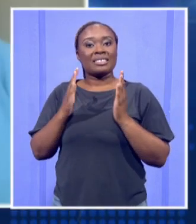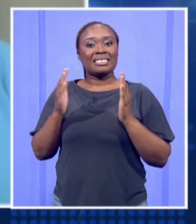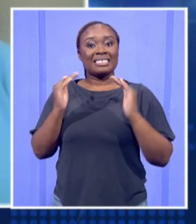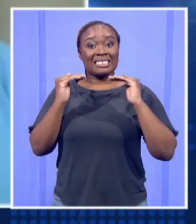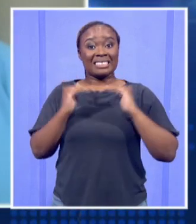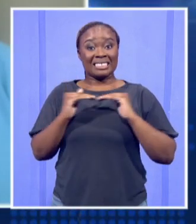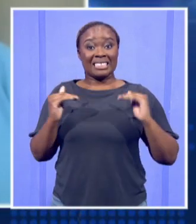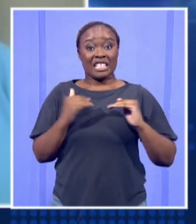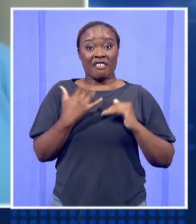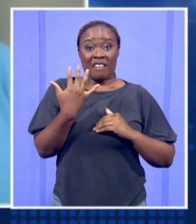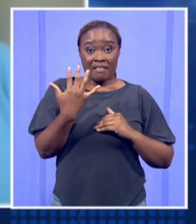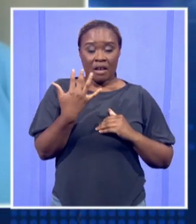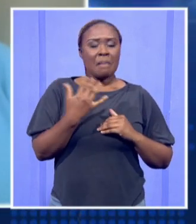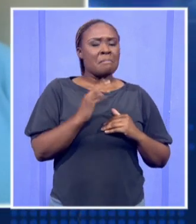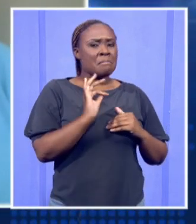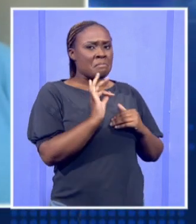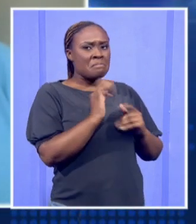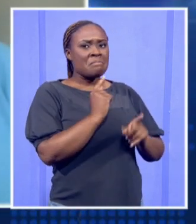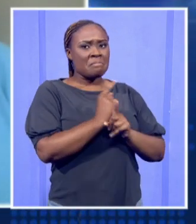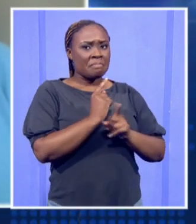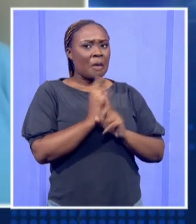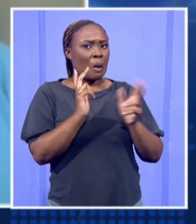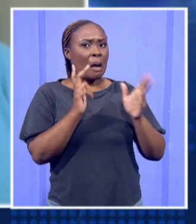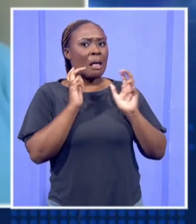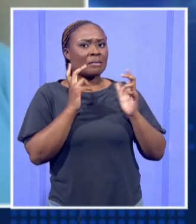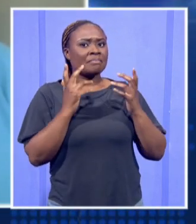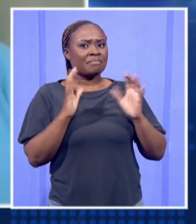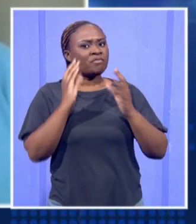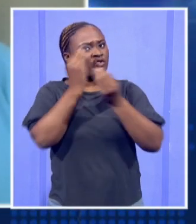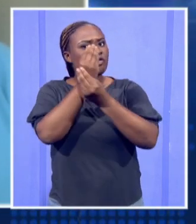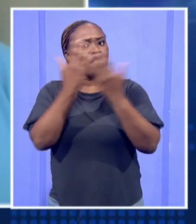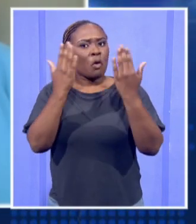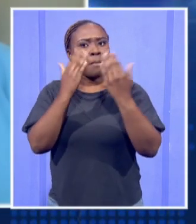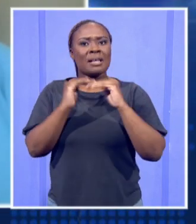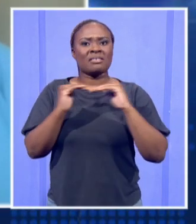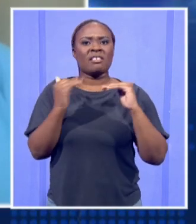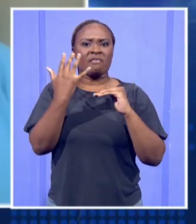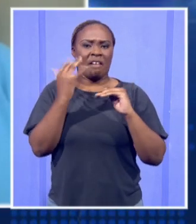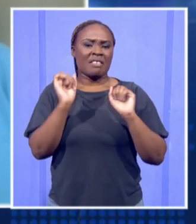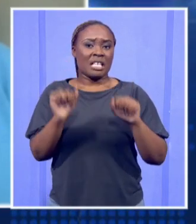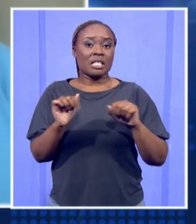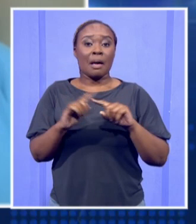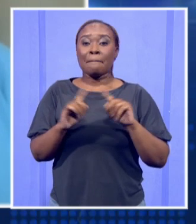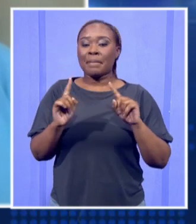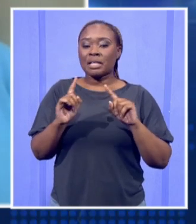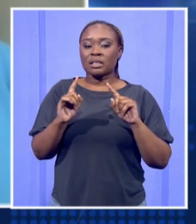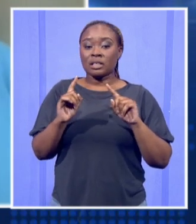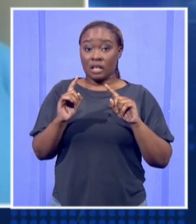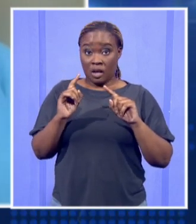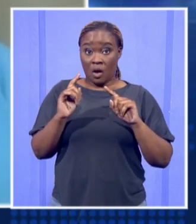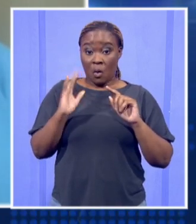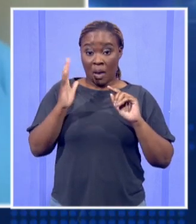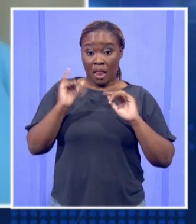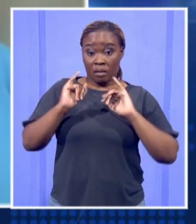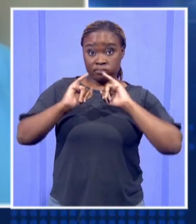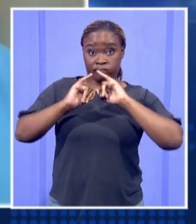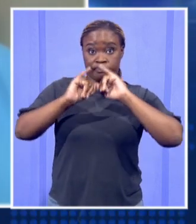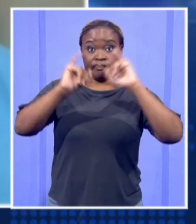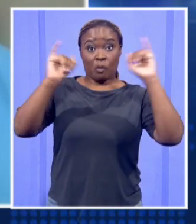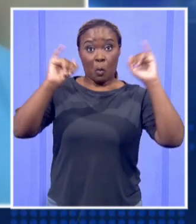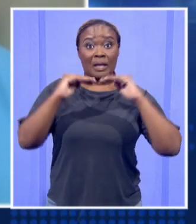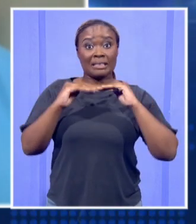to stage 5. That we've heard, and we've obviously communicated to the viewer as well throughout the morning. How bad could things get, though, Chris? I mean,